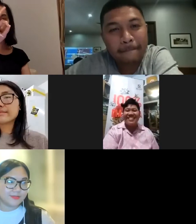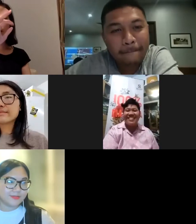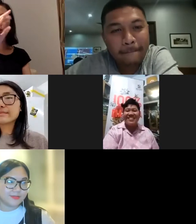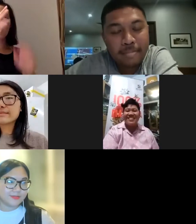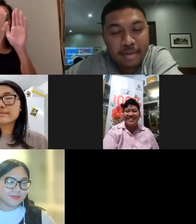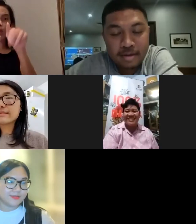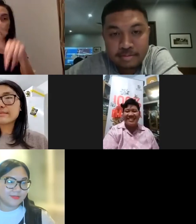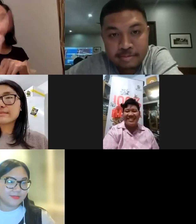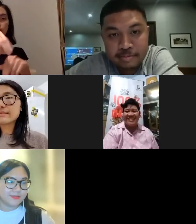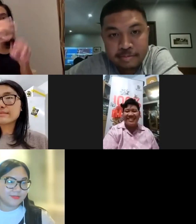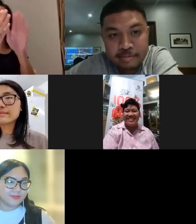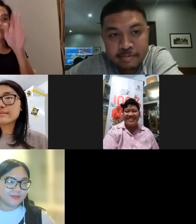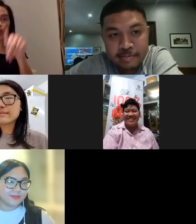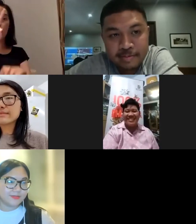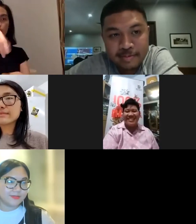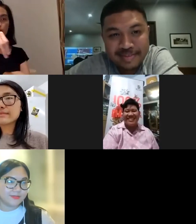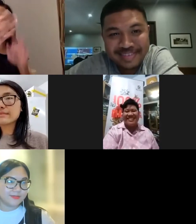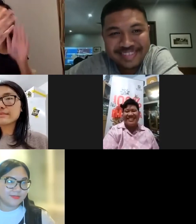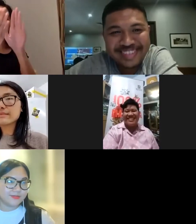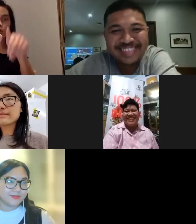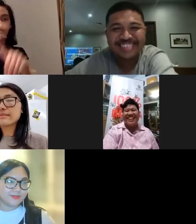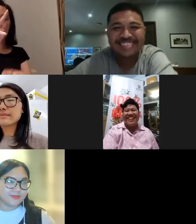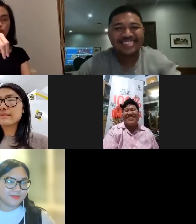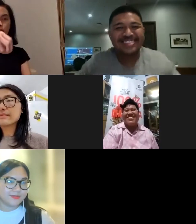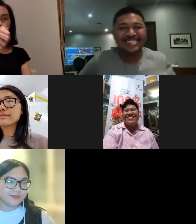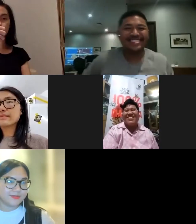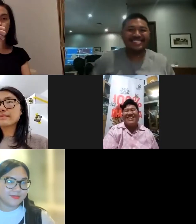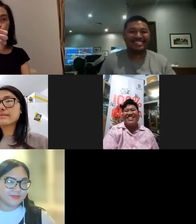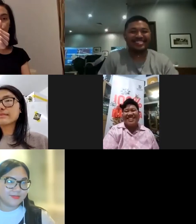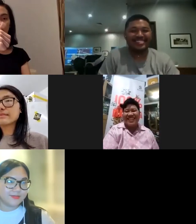Okay, wait. Technicalities. Yeah.